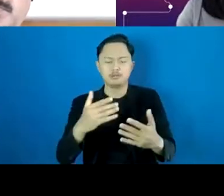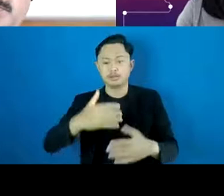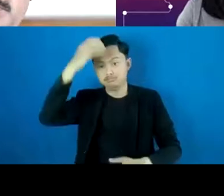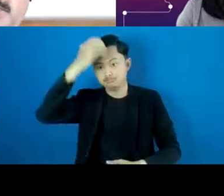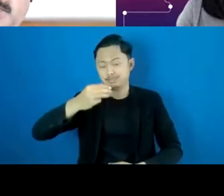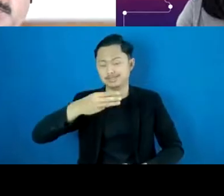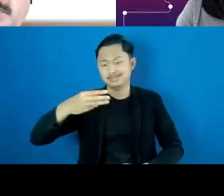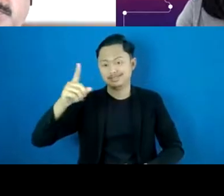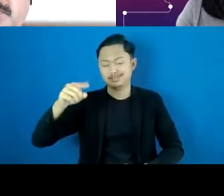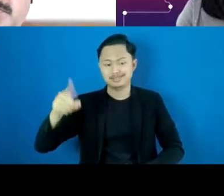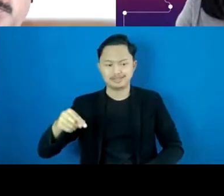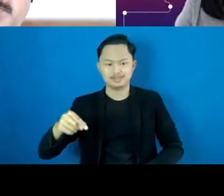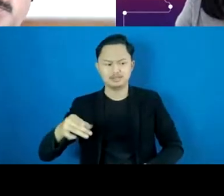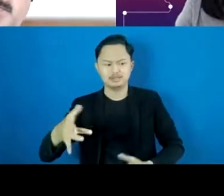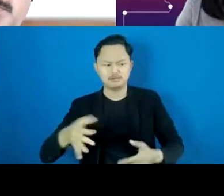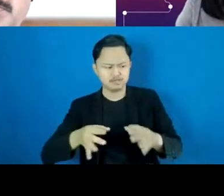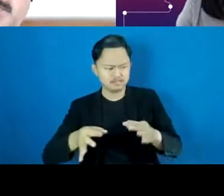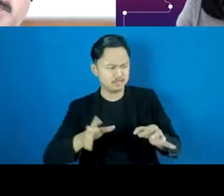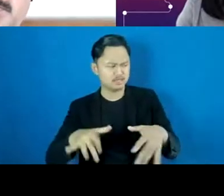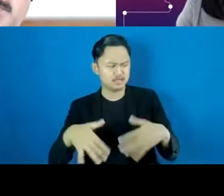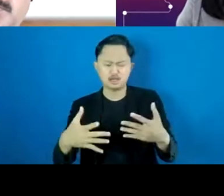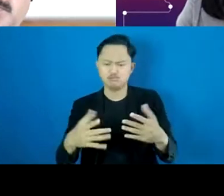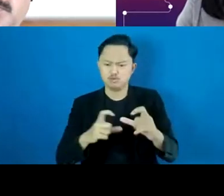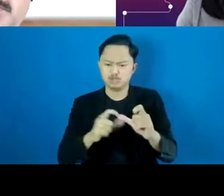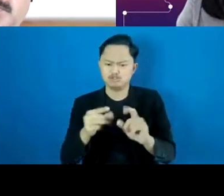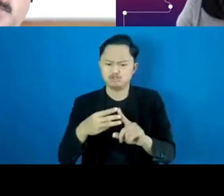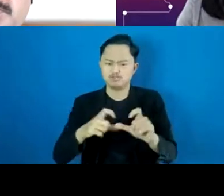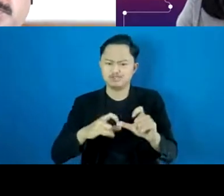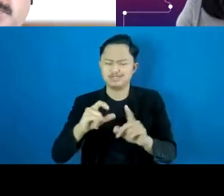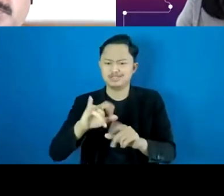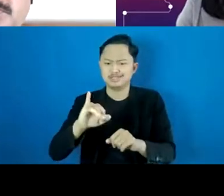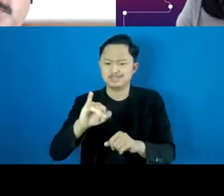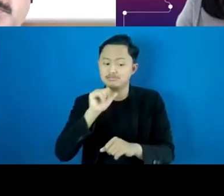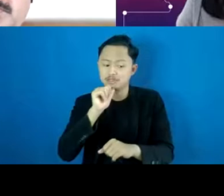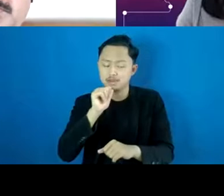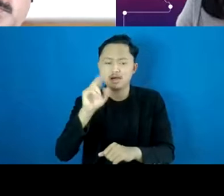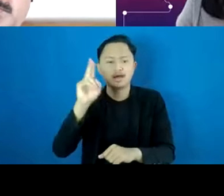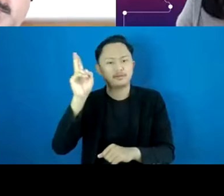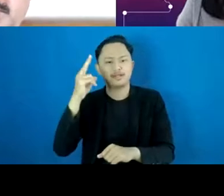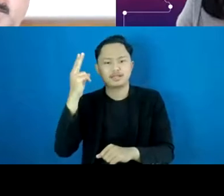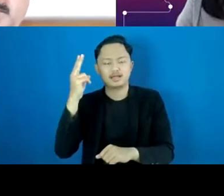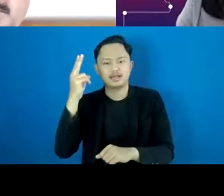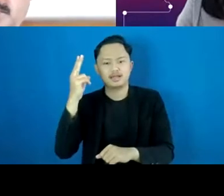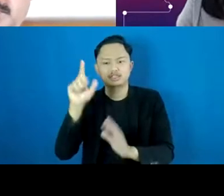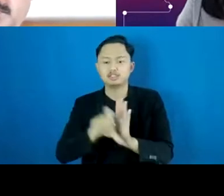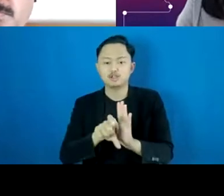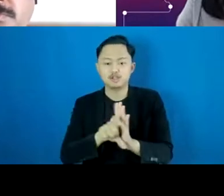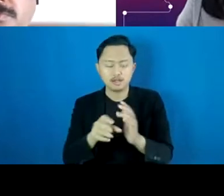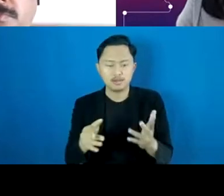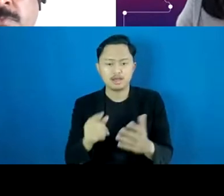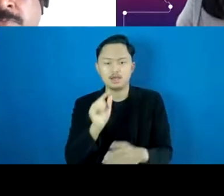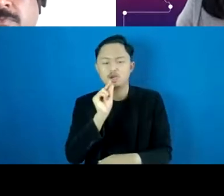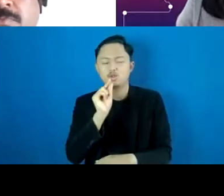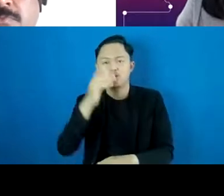is subsidized by the government, particularly for the public transport buses, but also